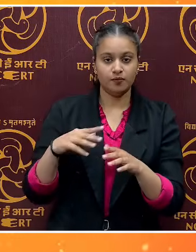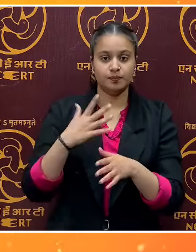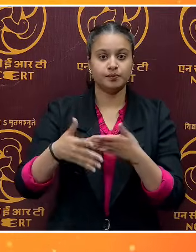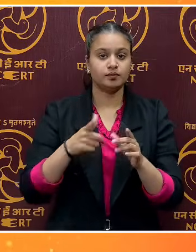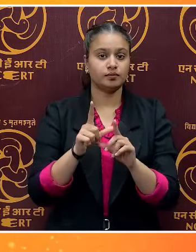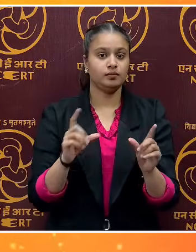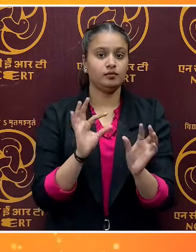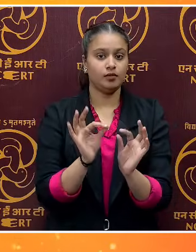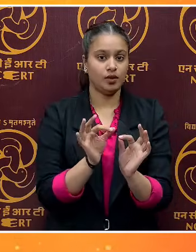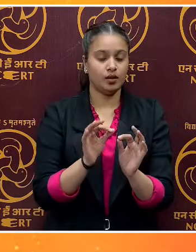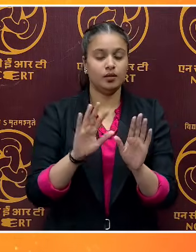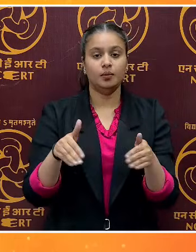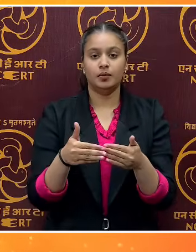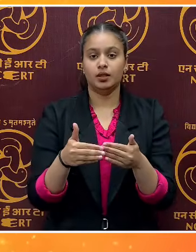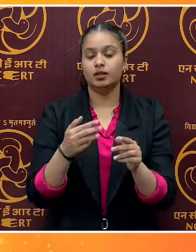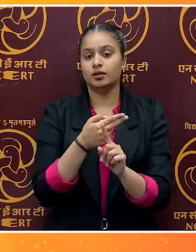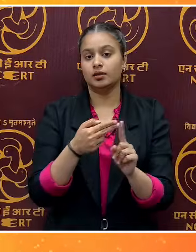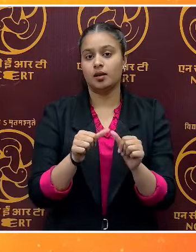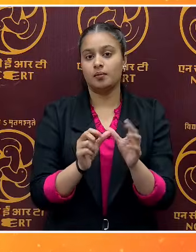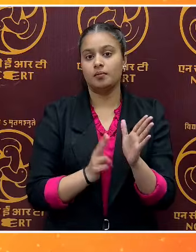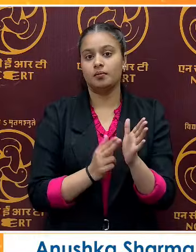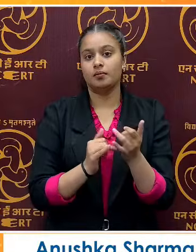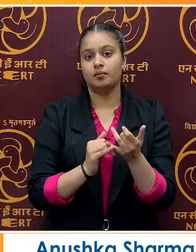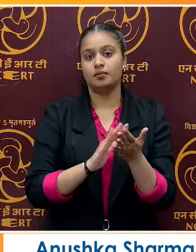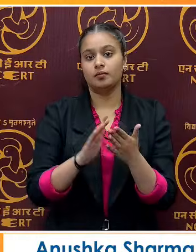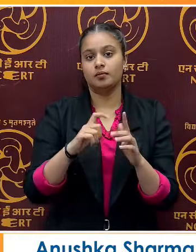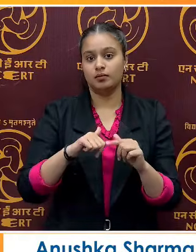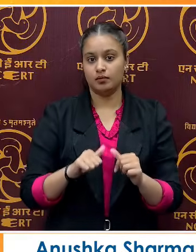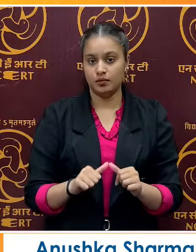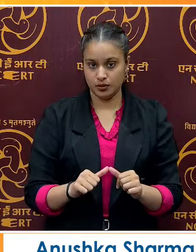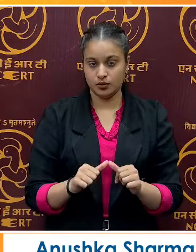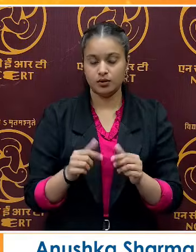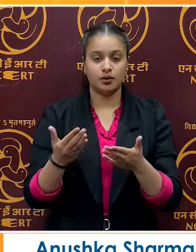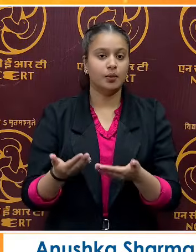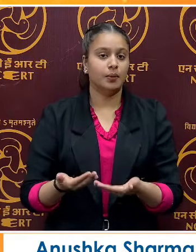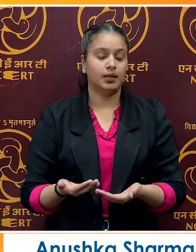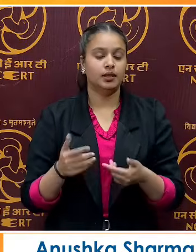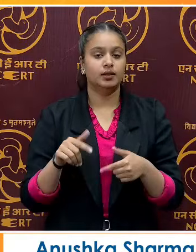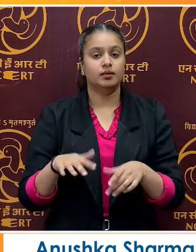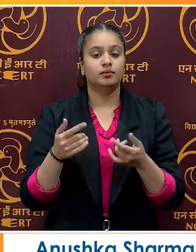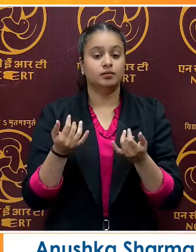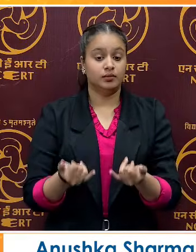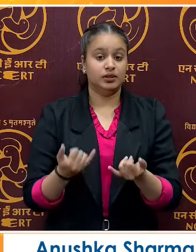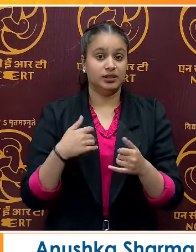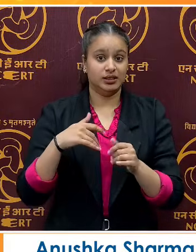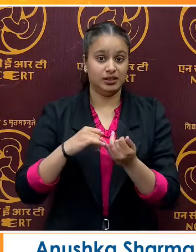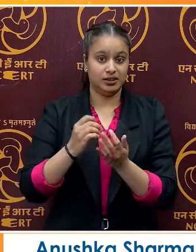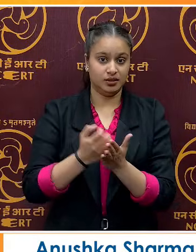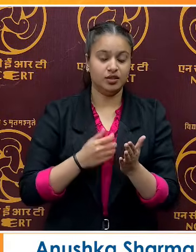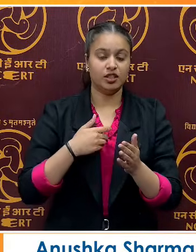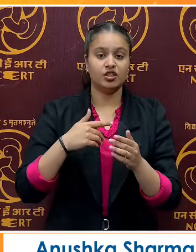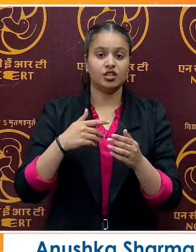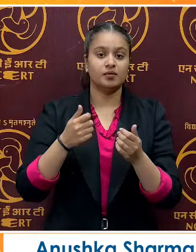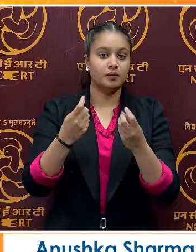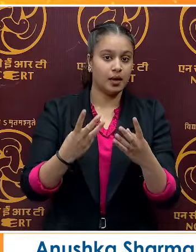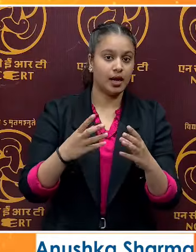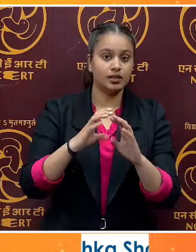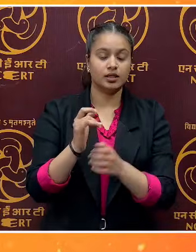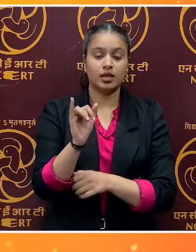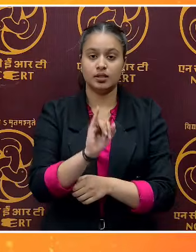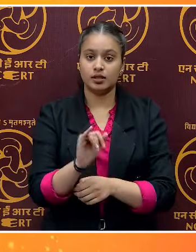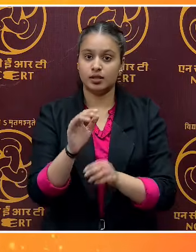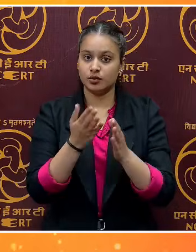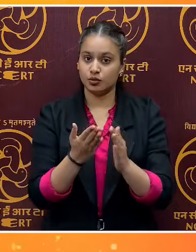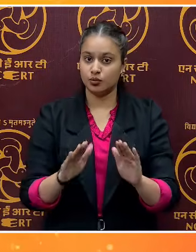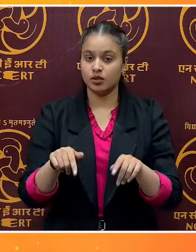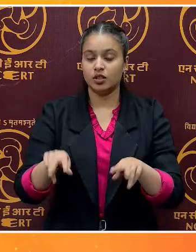interpreter. Let's meet her. You are Miss Anushka Sharma. Anushka, very warm welcome. And this session is for mathematics 6th standard students, and the topic